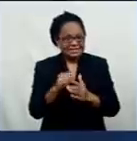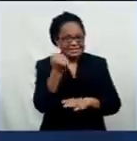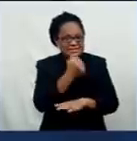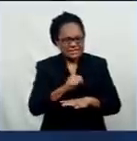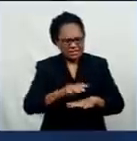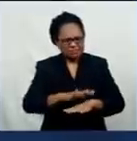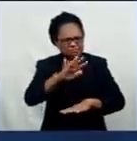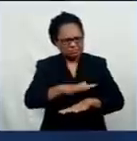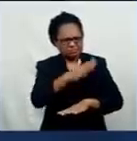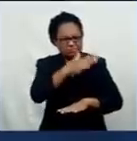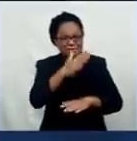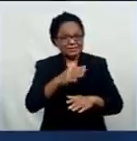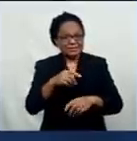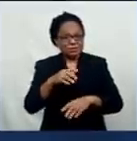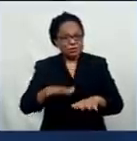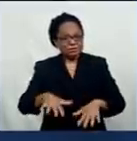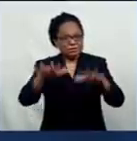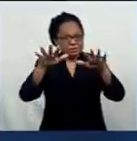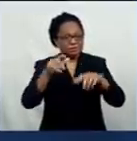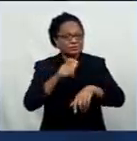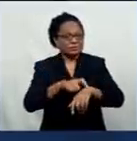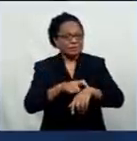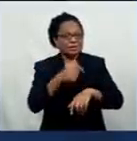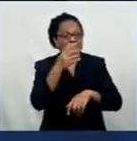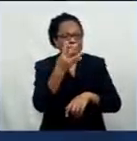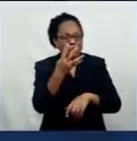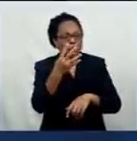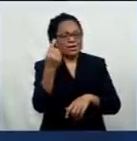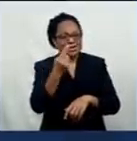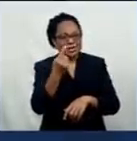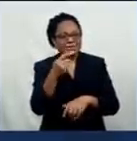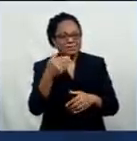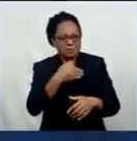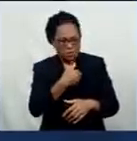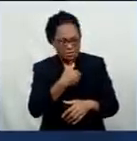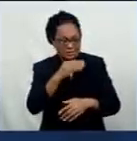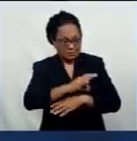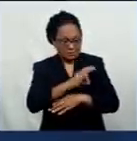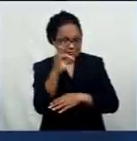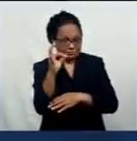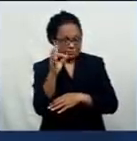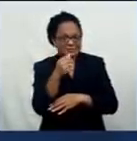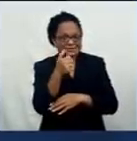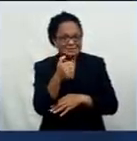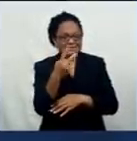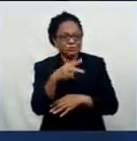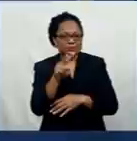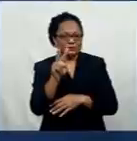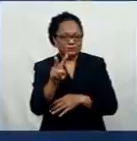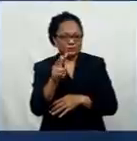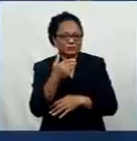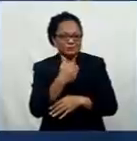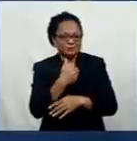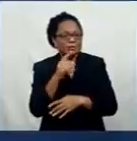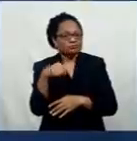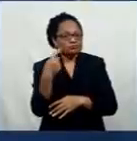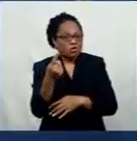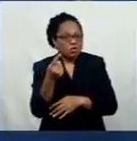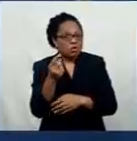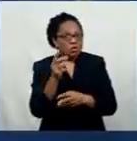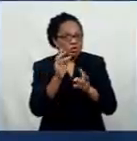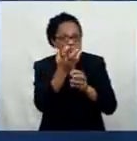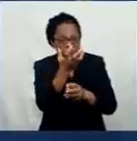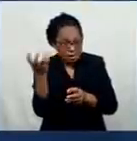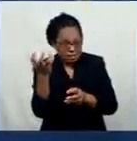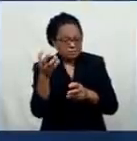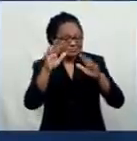seas turning to the tides. The next high tide is at 4:11 a.m. Sunrise is at 6:22. For tomorrow, cloudy periods with